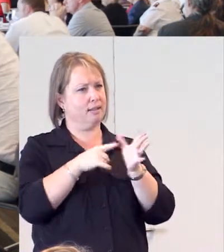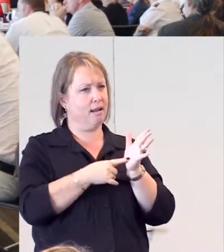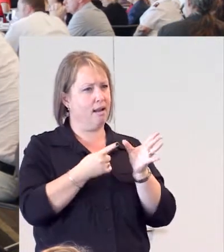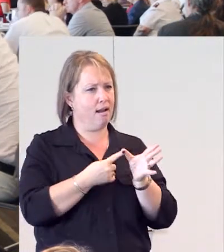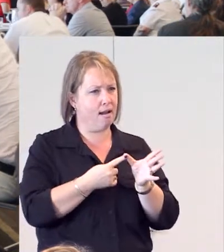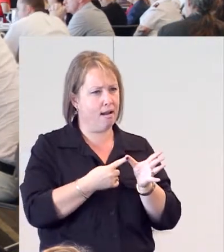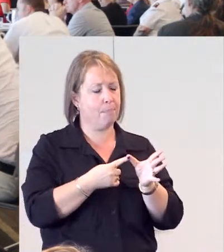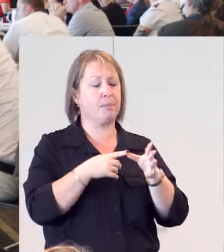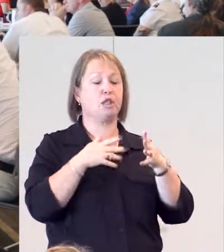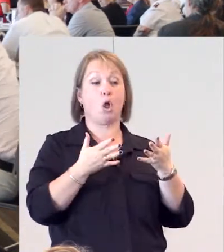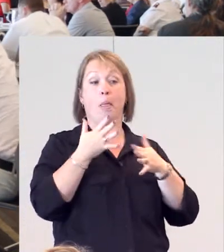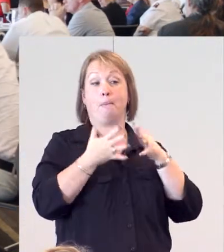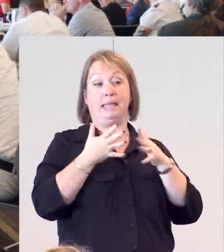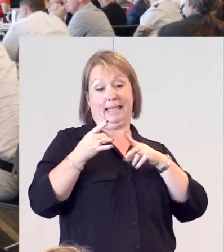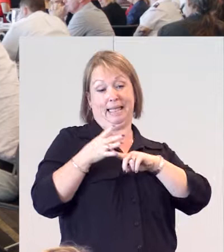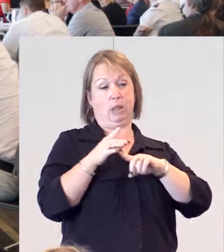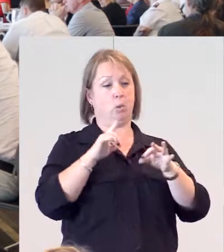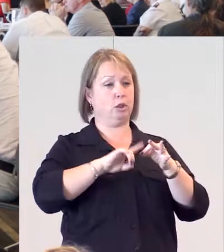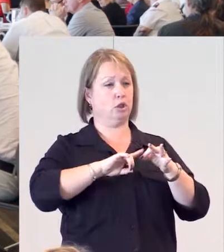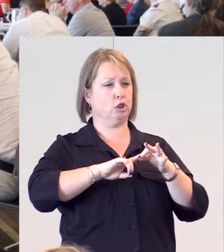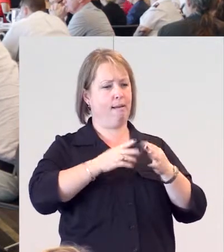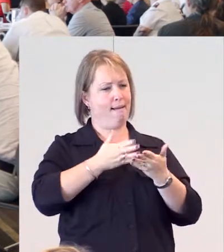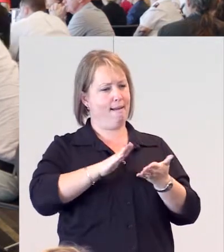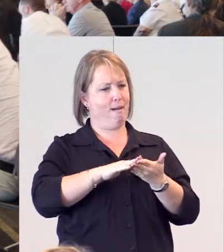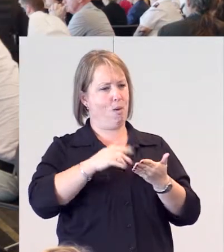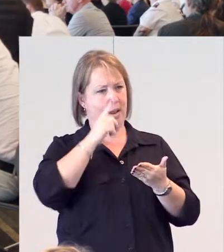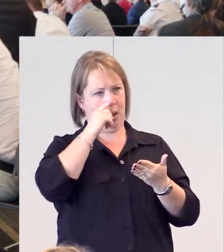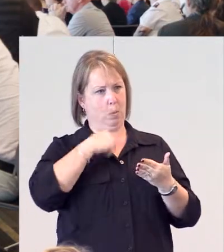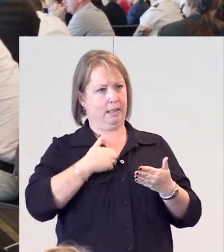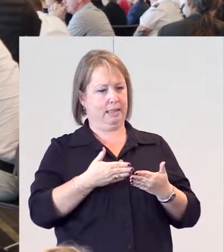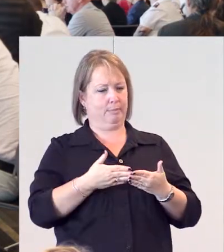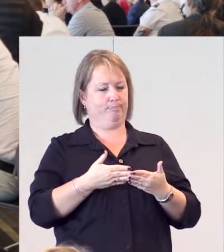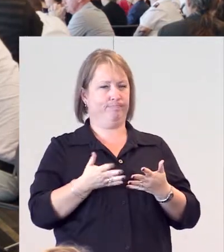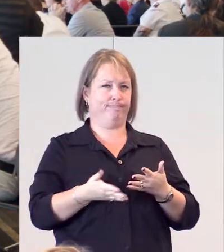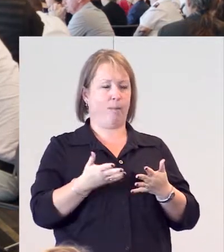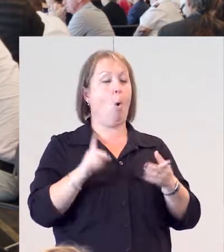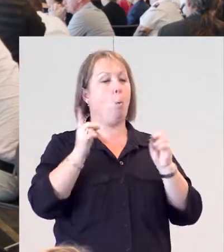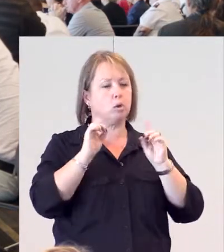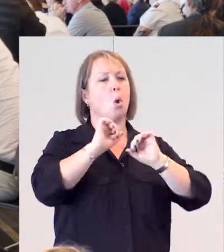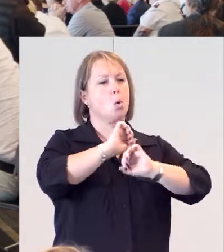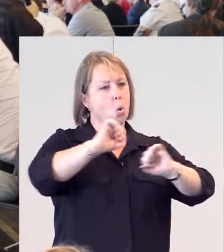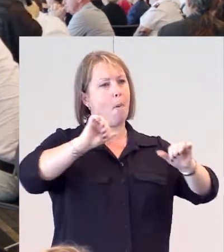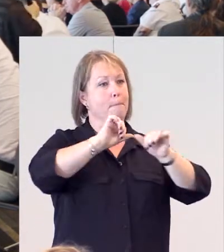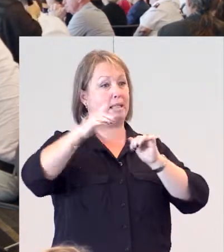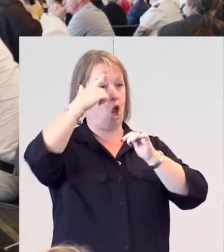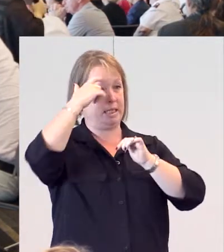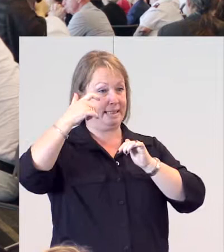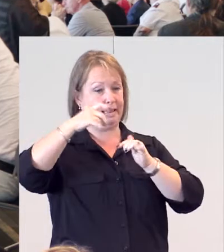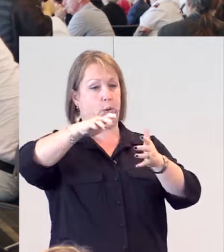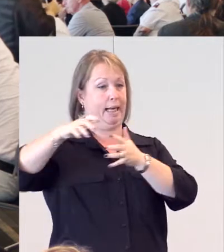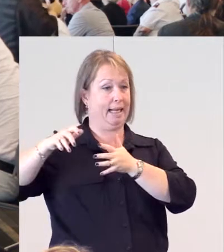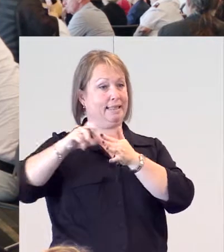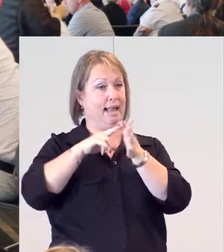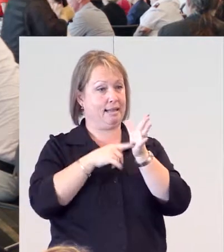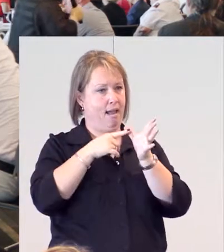So a key question is, how do we begin to, or what are your best ideas for collecting data at a